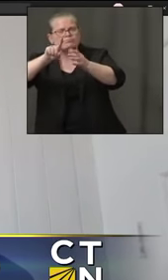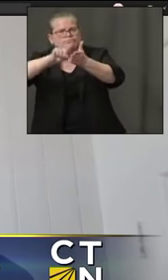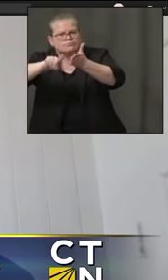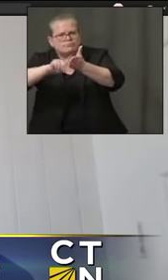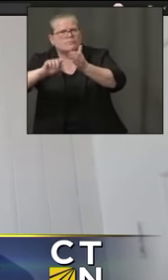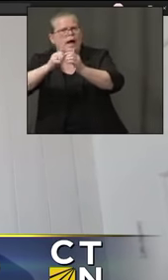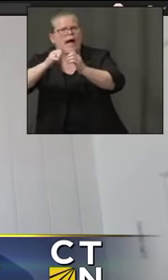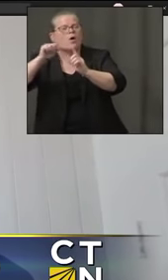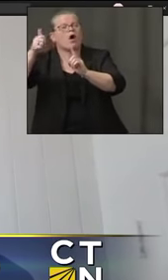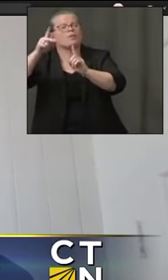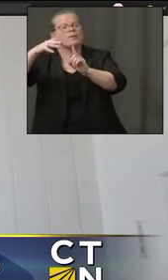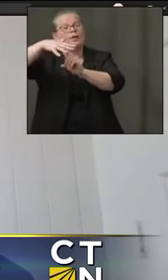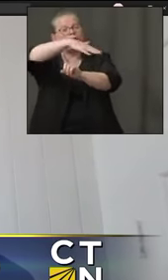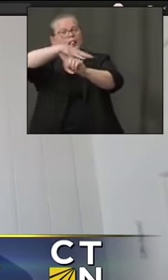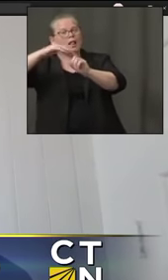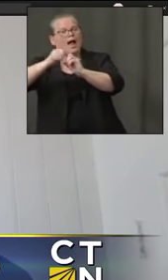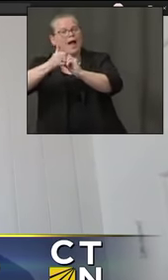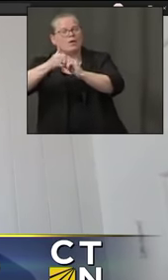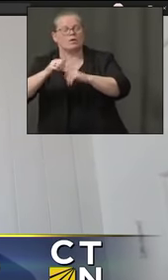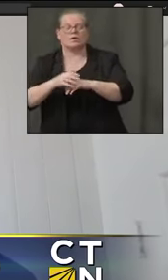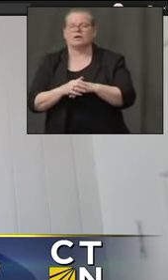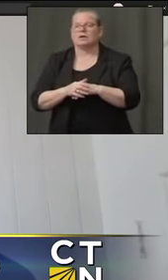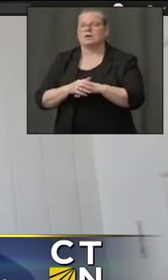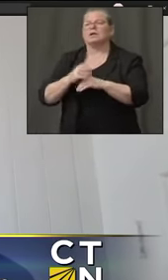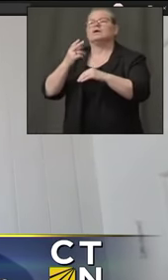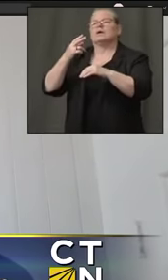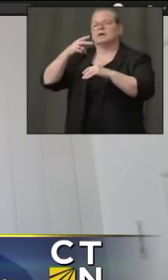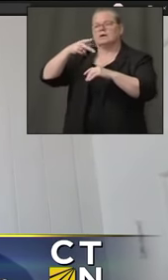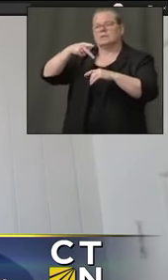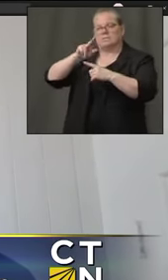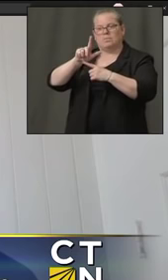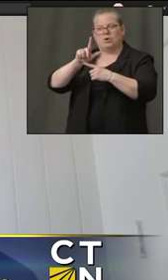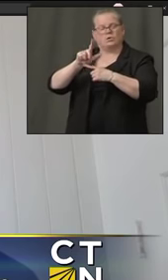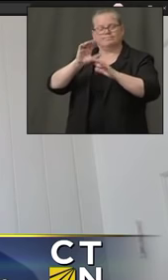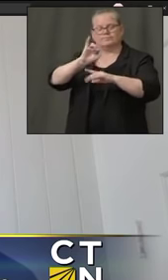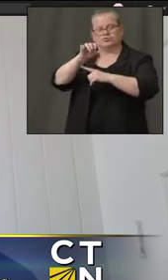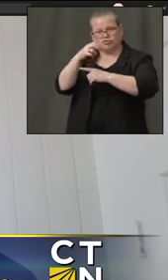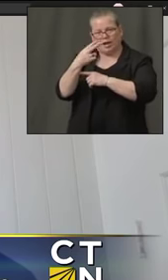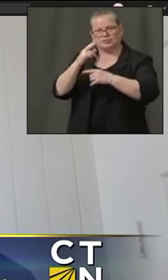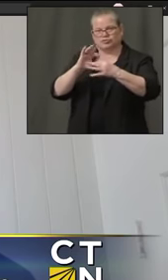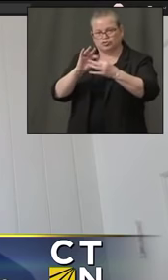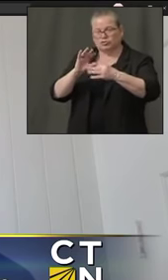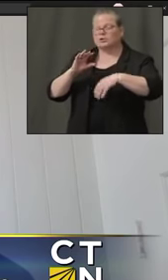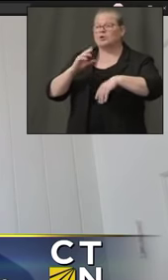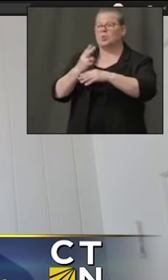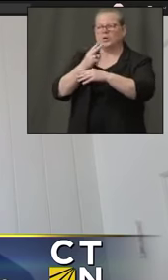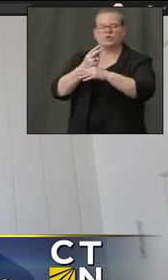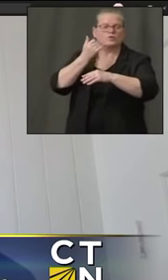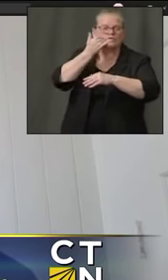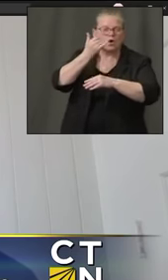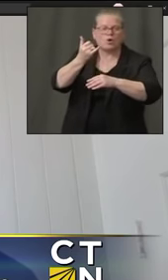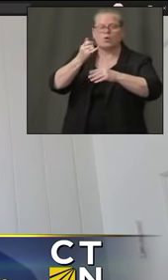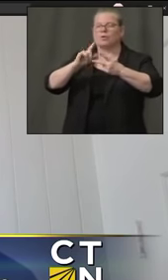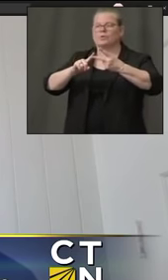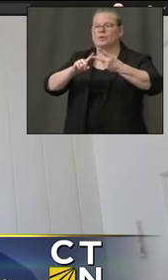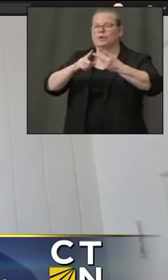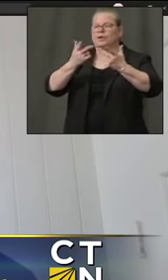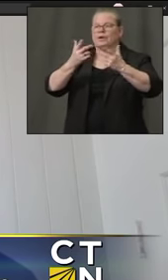much as possible, and then phone contact where follow-ups are required or a more personal touch is